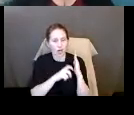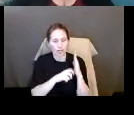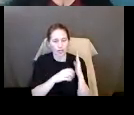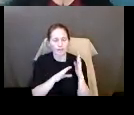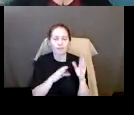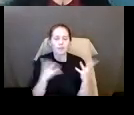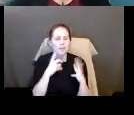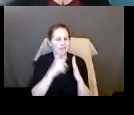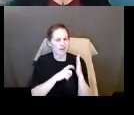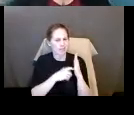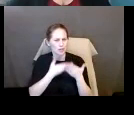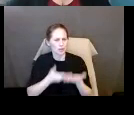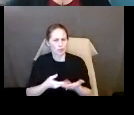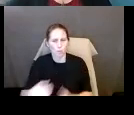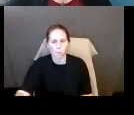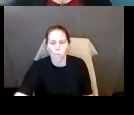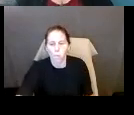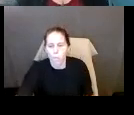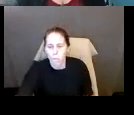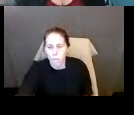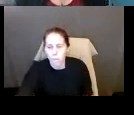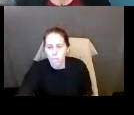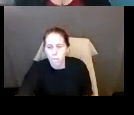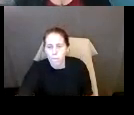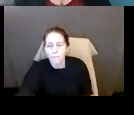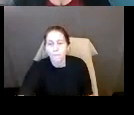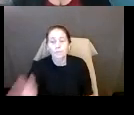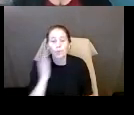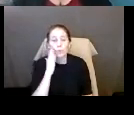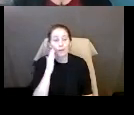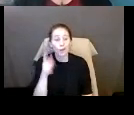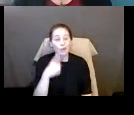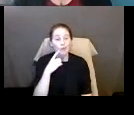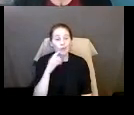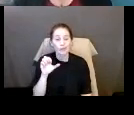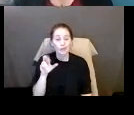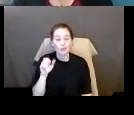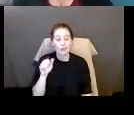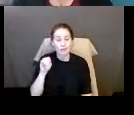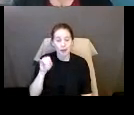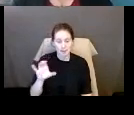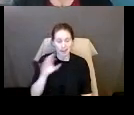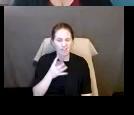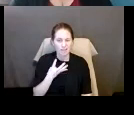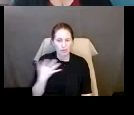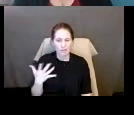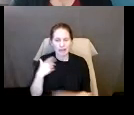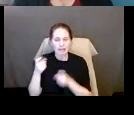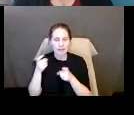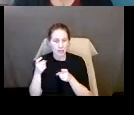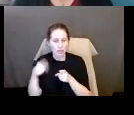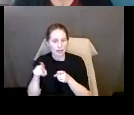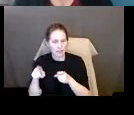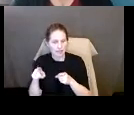what does the archaeology show us? We know from the ceramic distributions at sites 4 and 5 that the administration